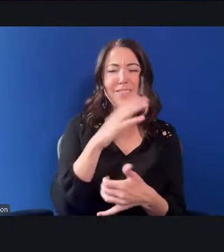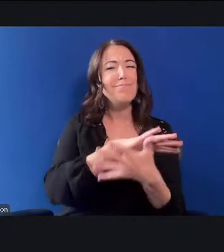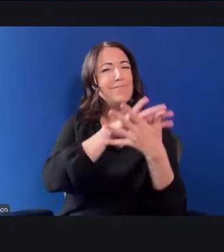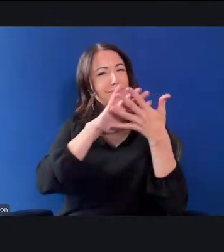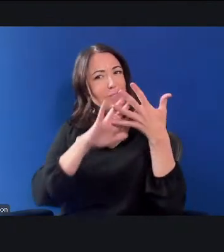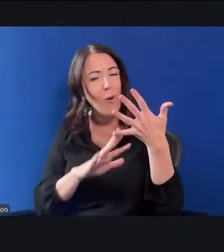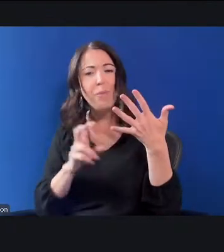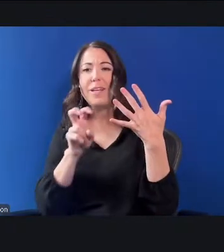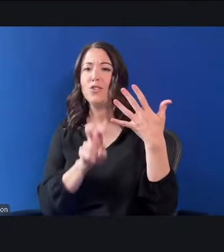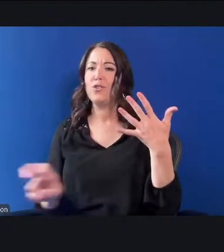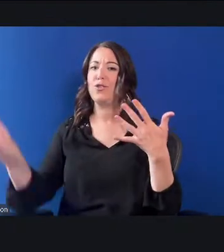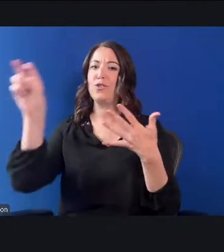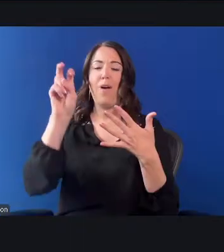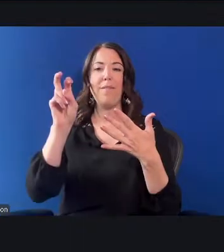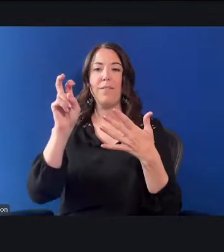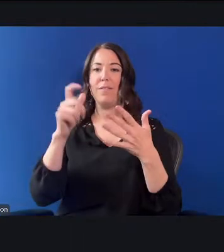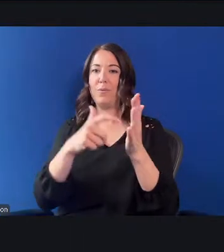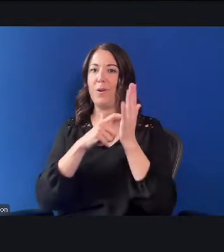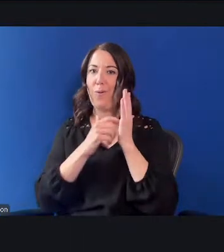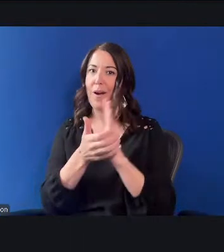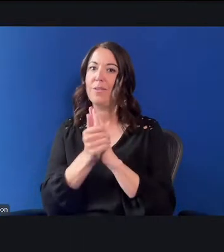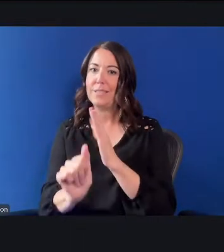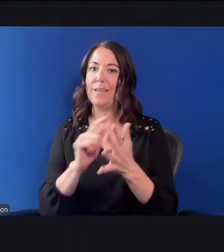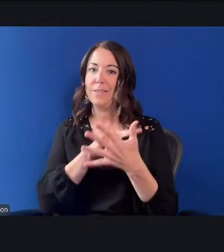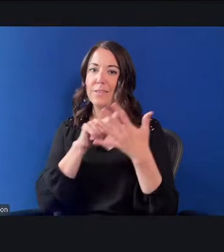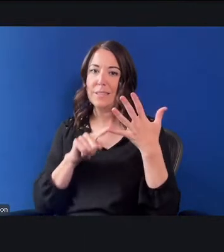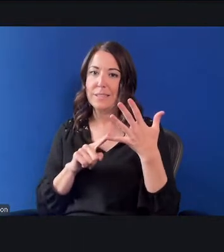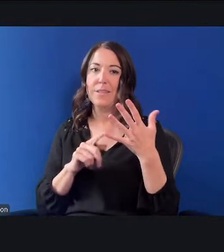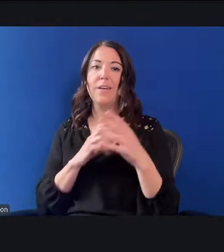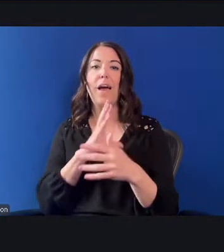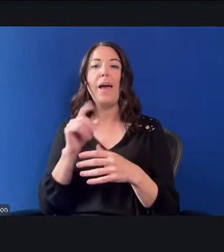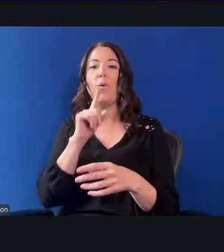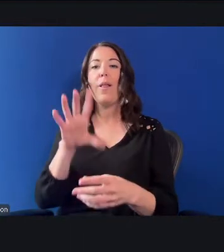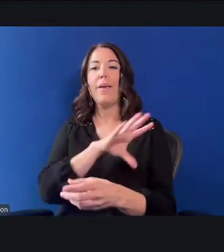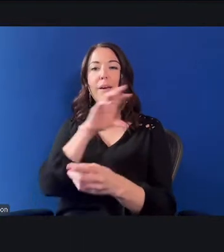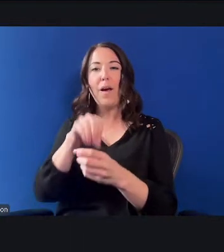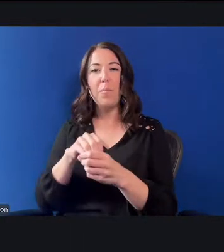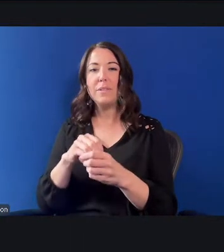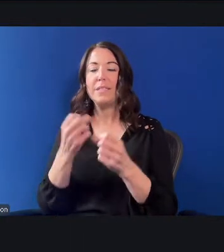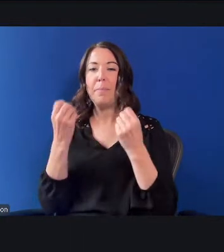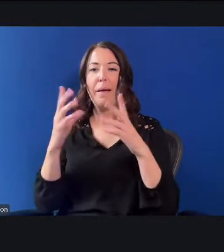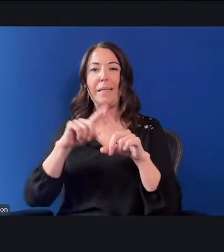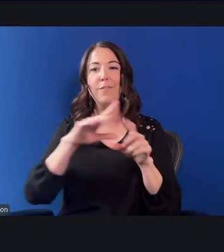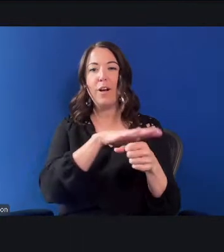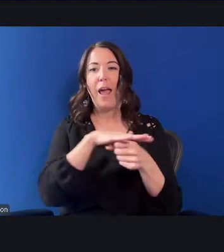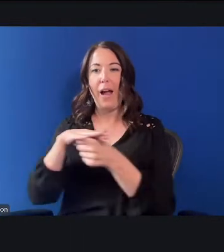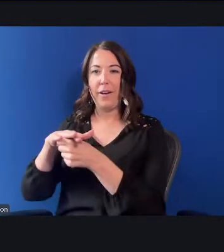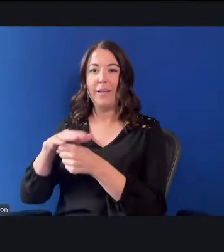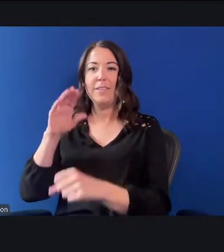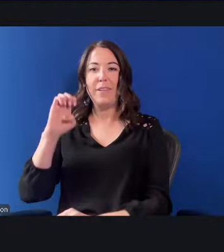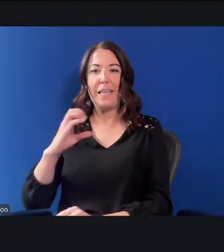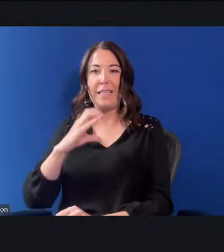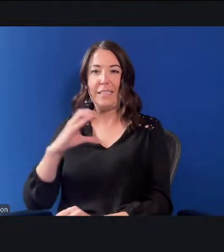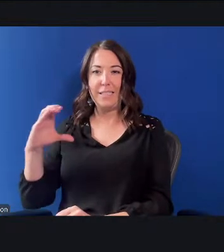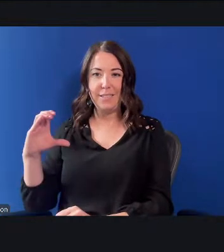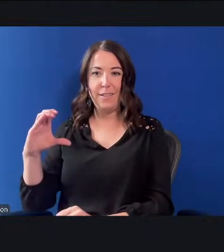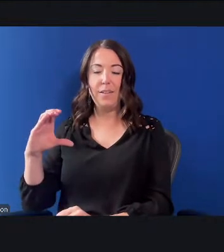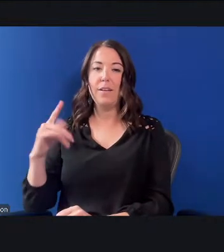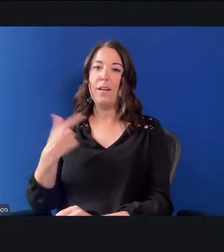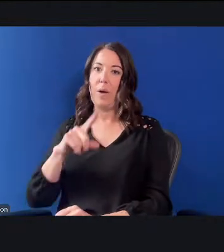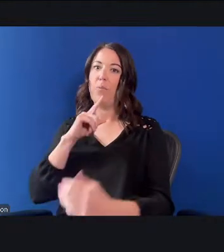own skills, and it encompasses so many areas of the ECC, and I'm so grateful for